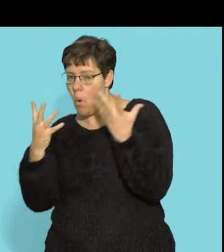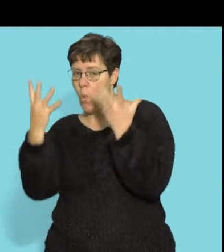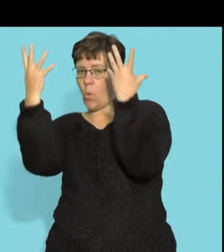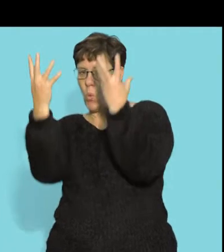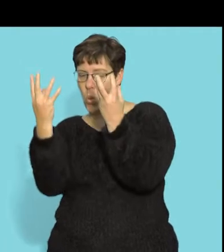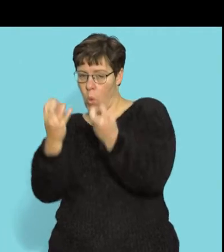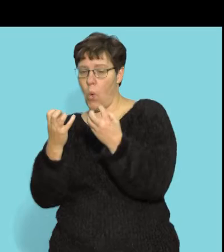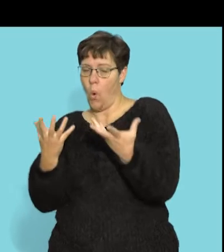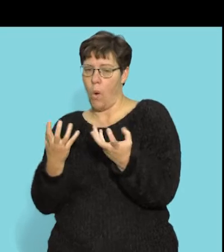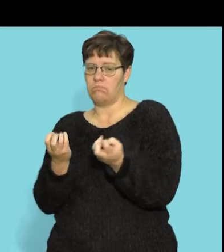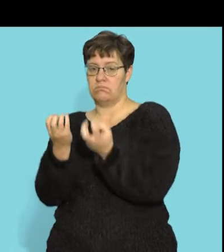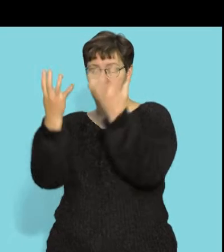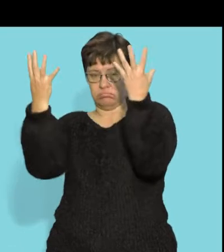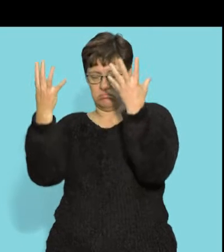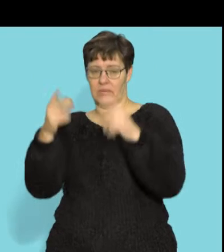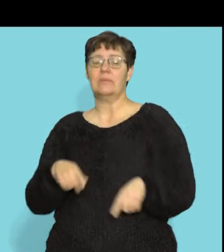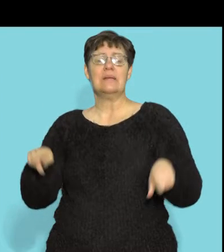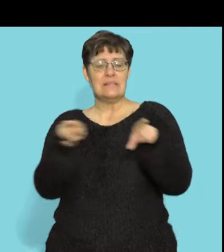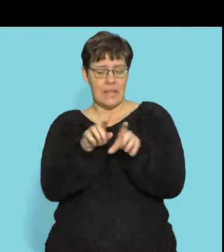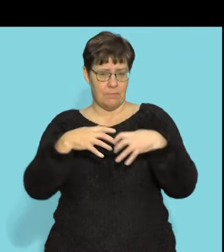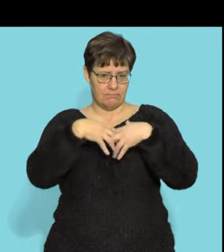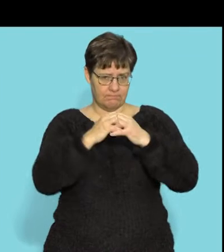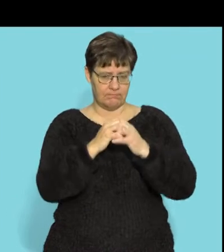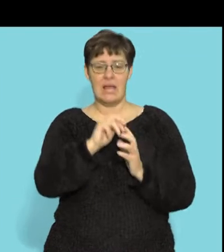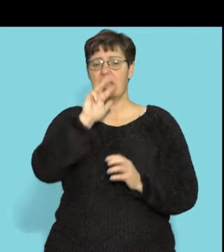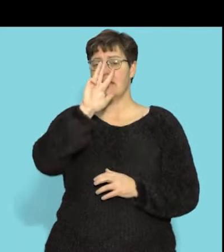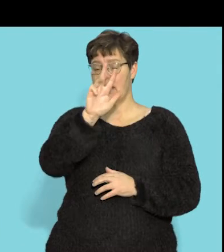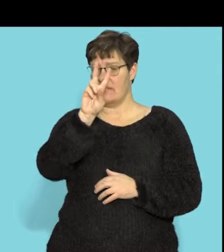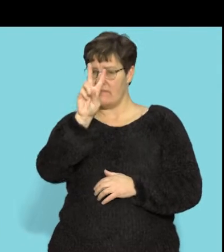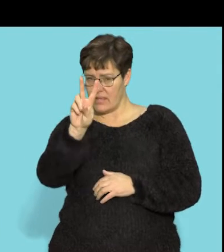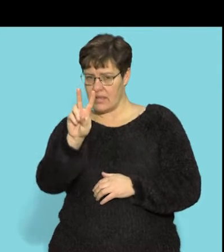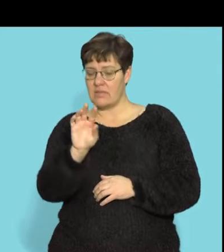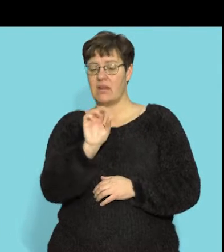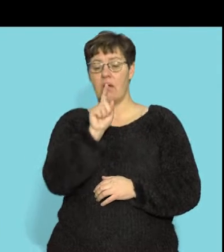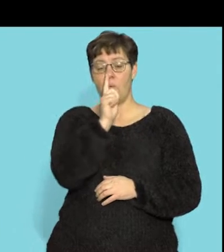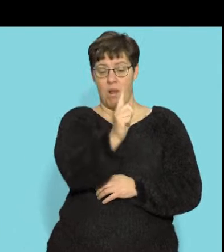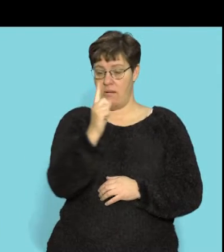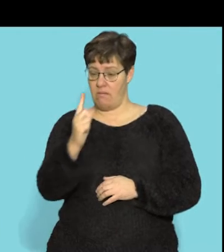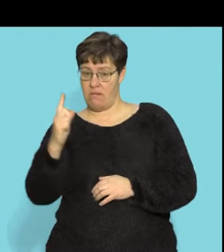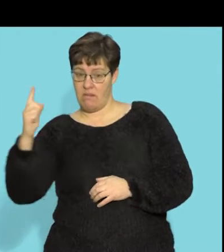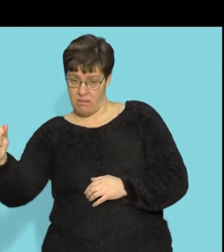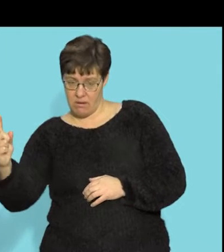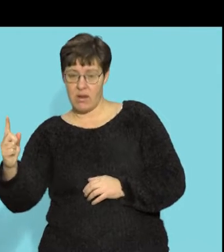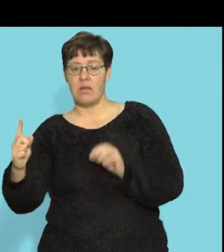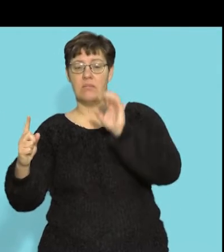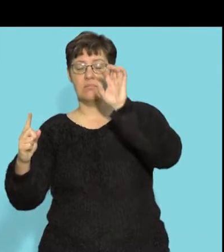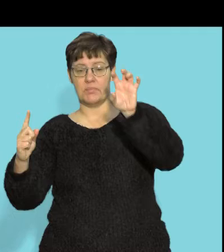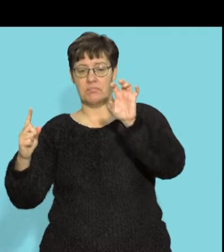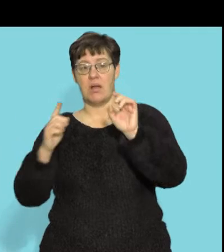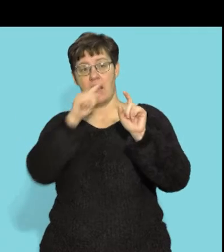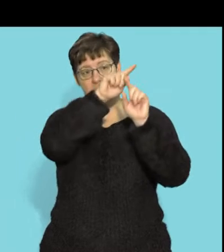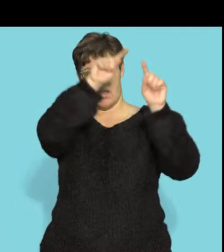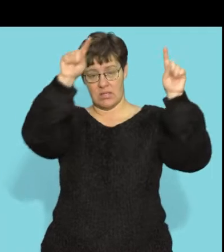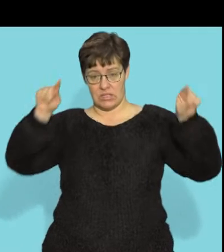a circuit using a 9-volt source, and we'll have 3 identical light bulbs, each of resistance